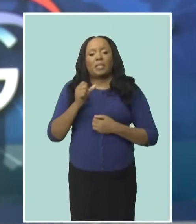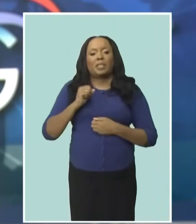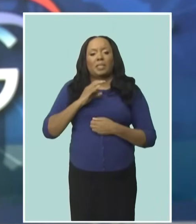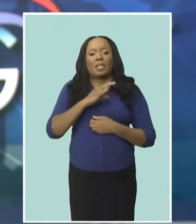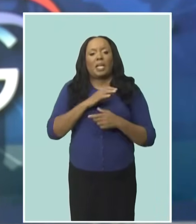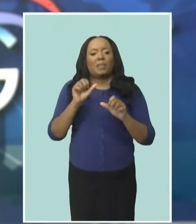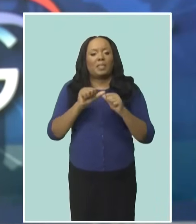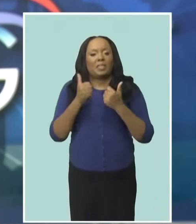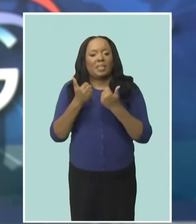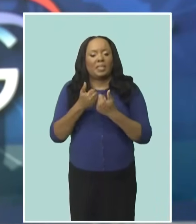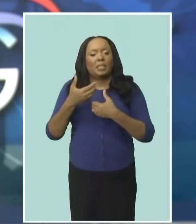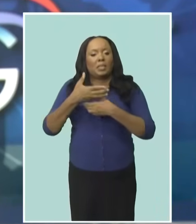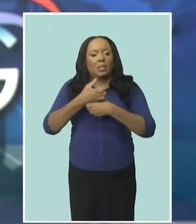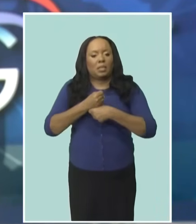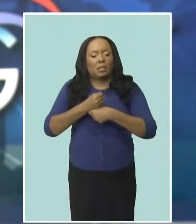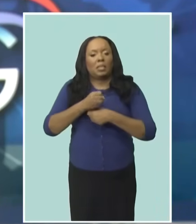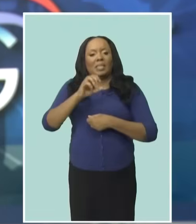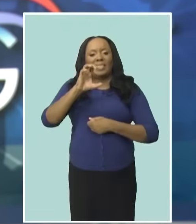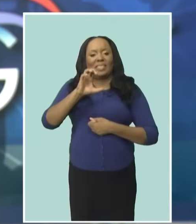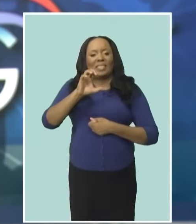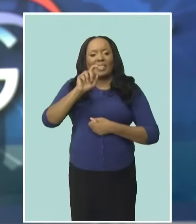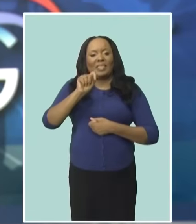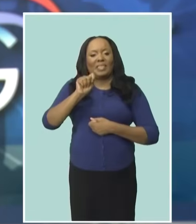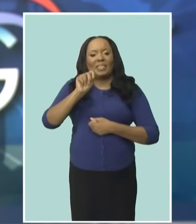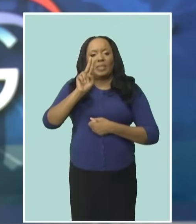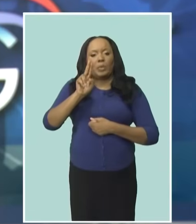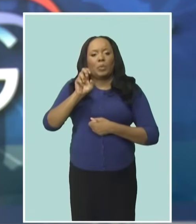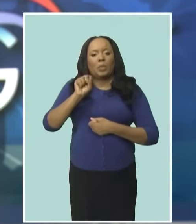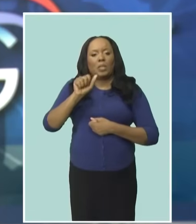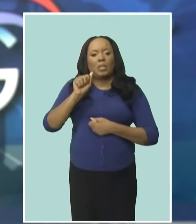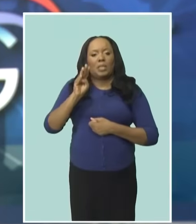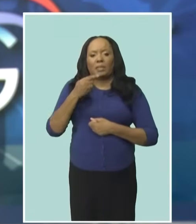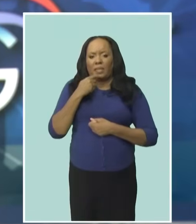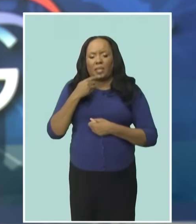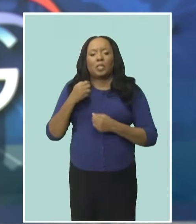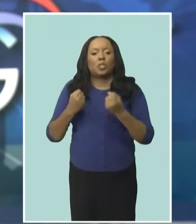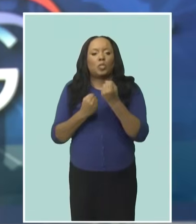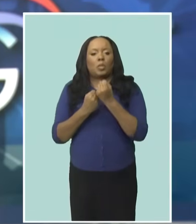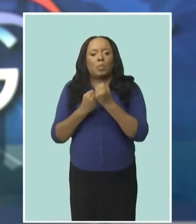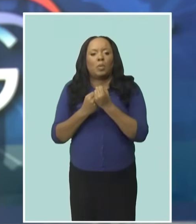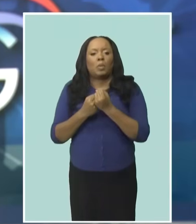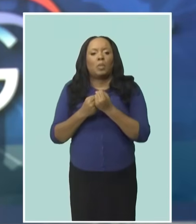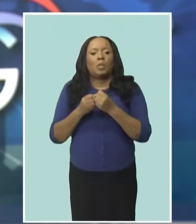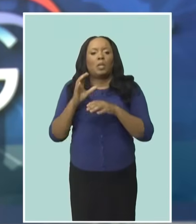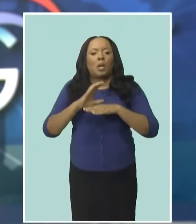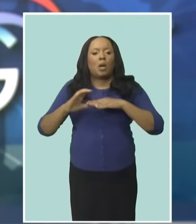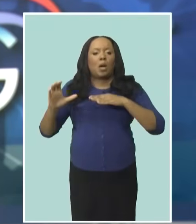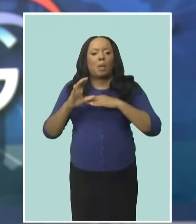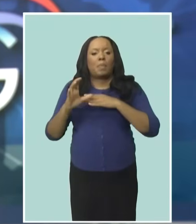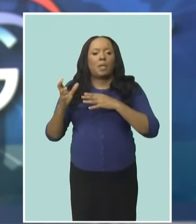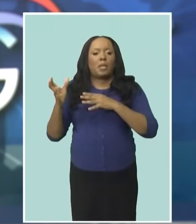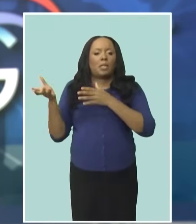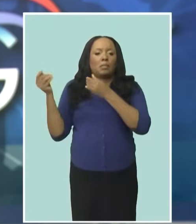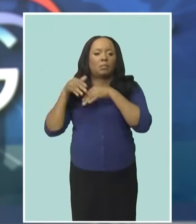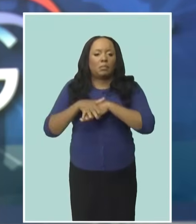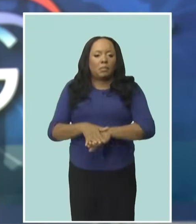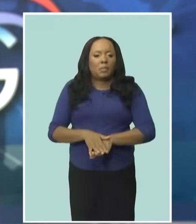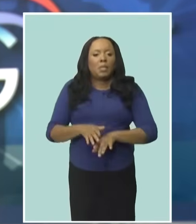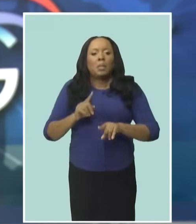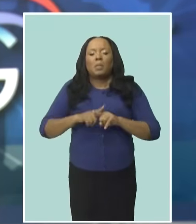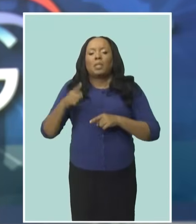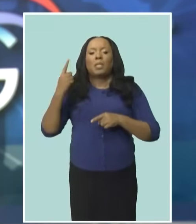or CTUSAB, says while it supports regional integration, the full free movement of labor must not be